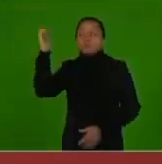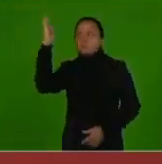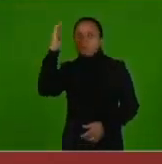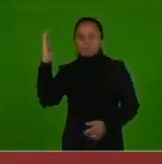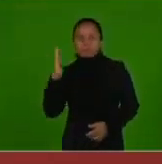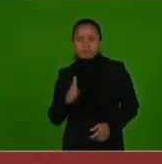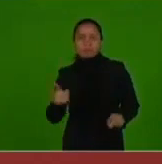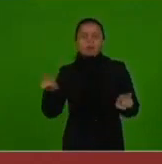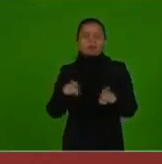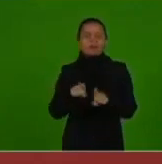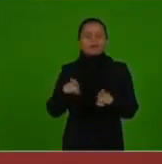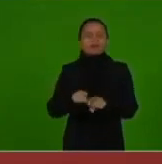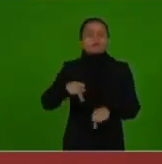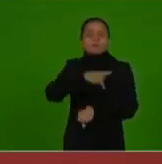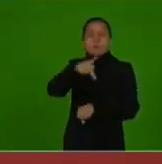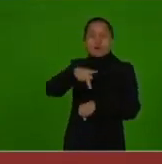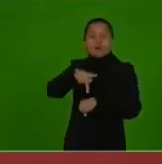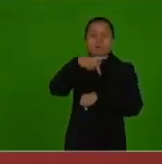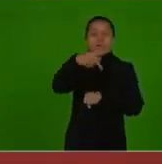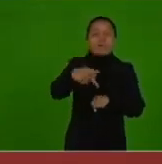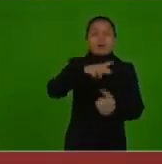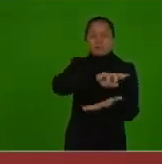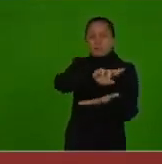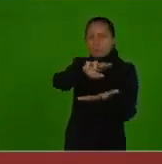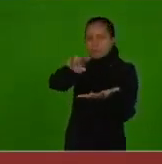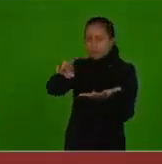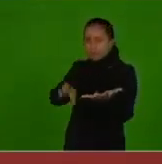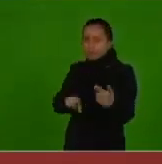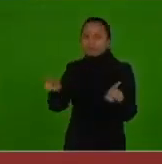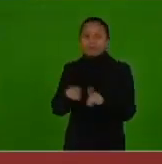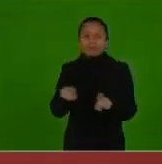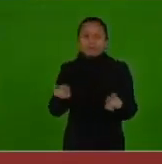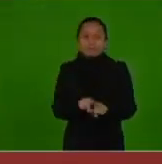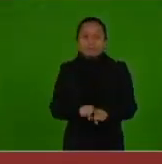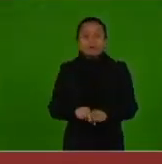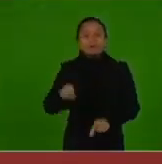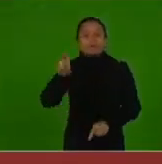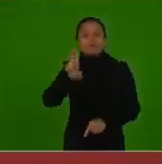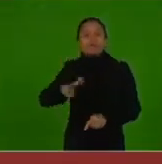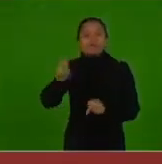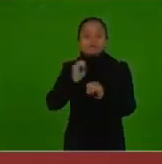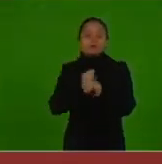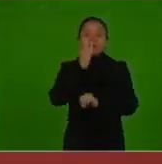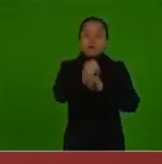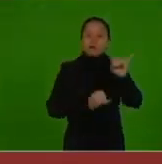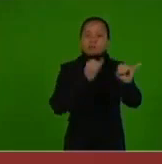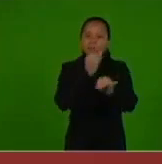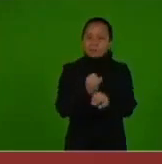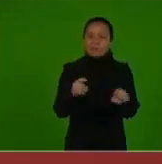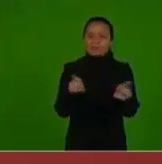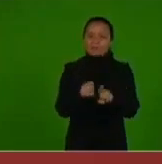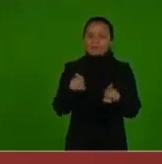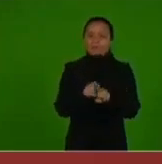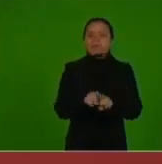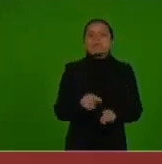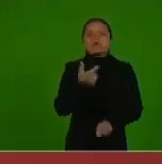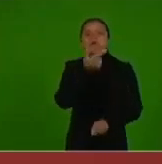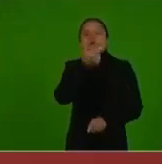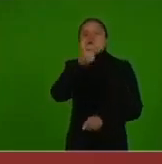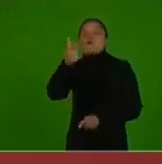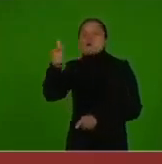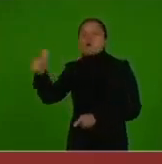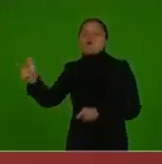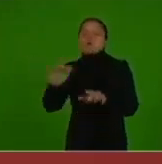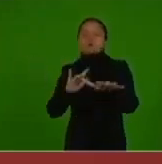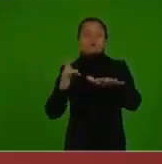Brazil and to many other countries abroad. And we are transmitting from the internet and for many